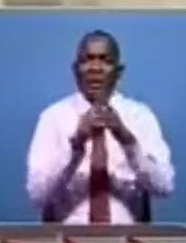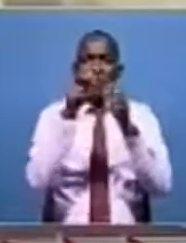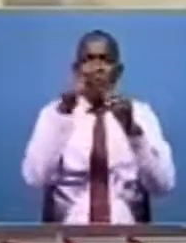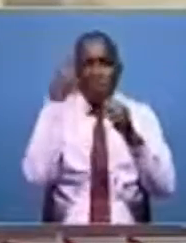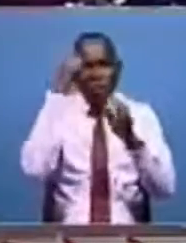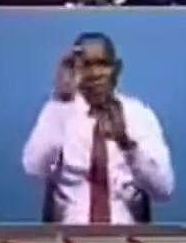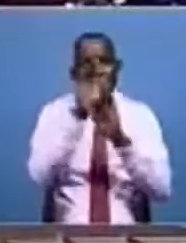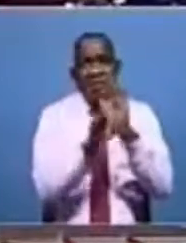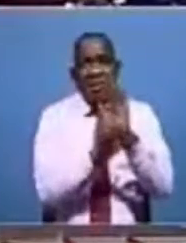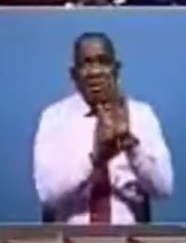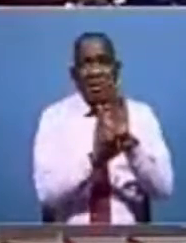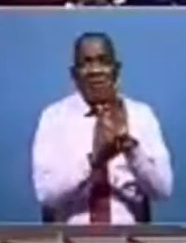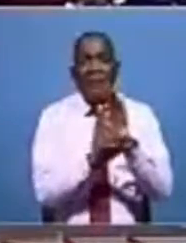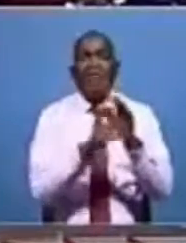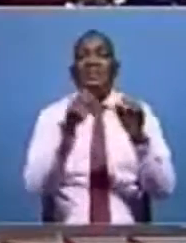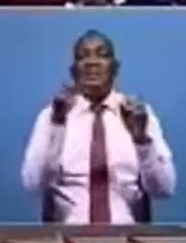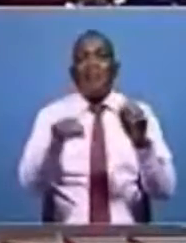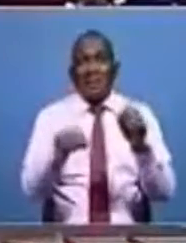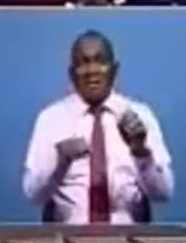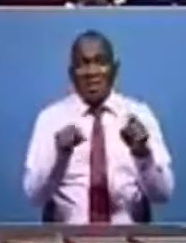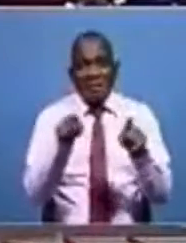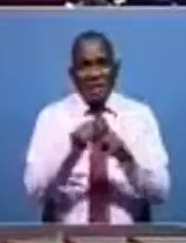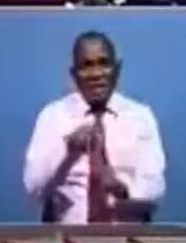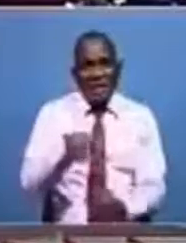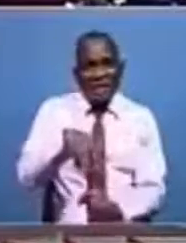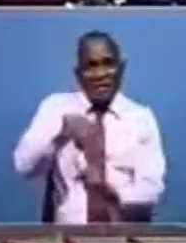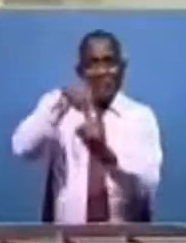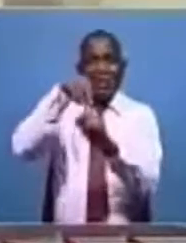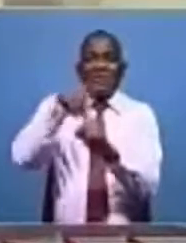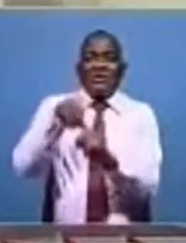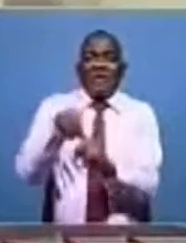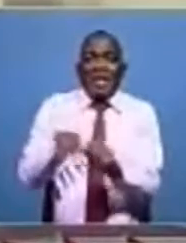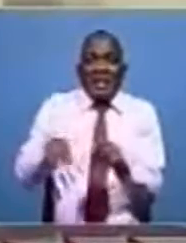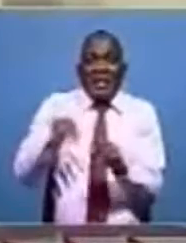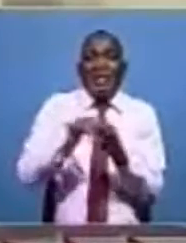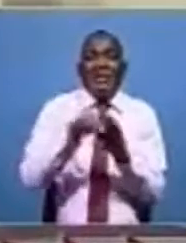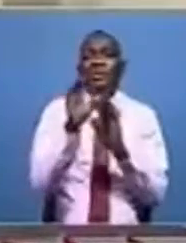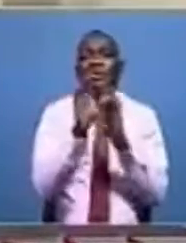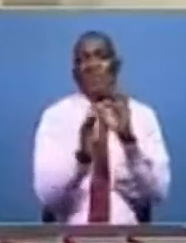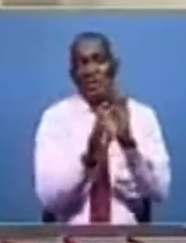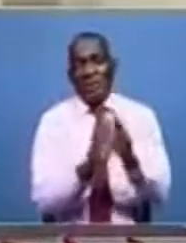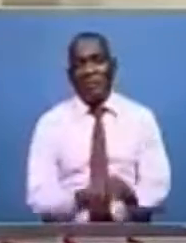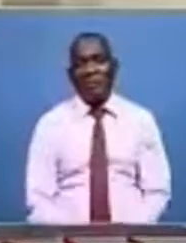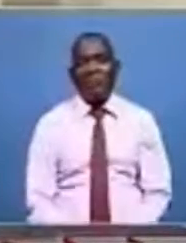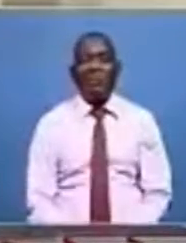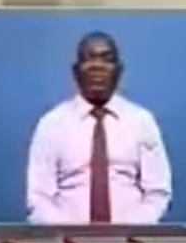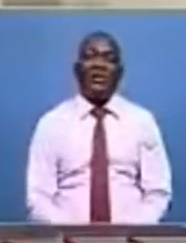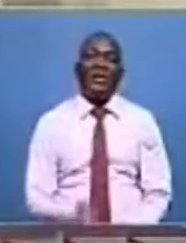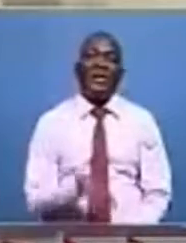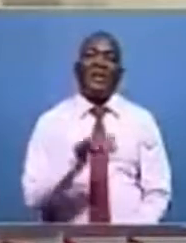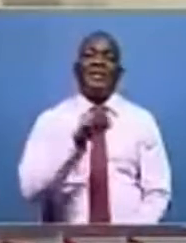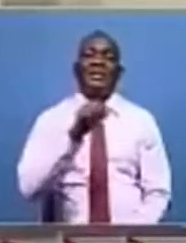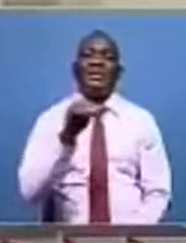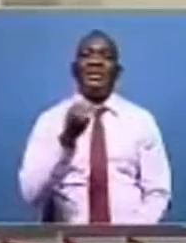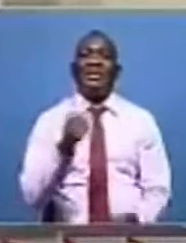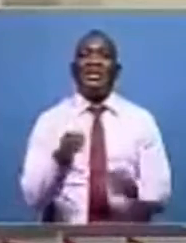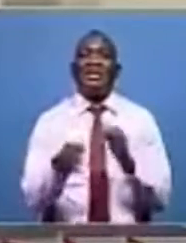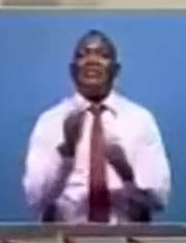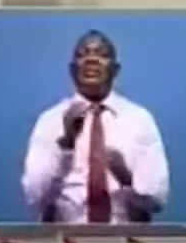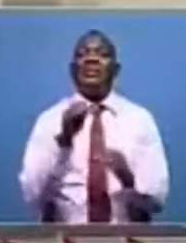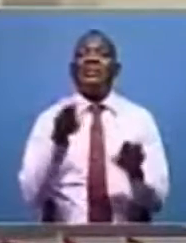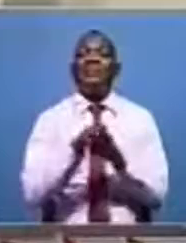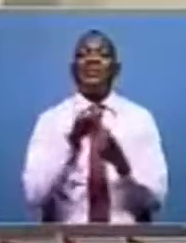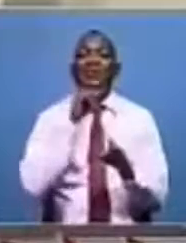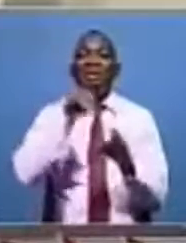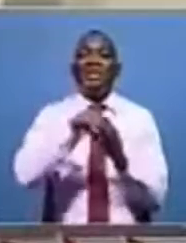yes, it's more or less, it's a special jurisdiction under the Constitution, yes. So, and if it isn't,